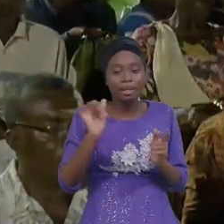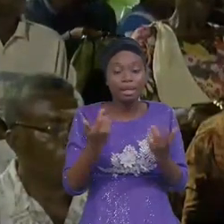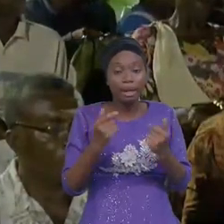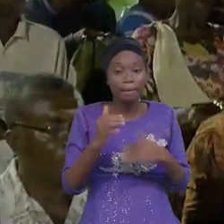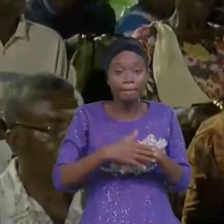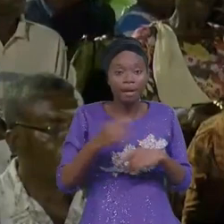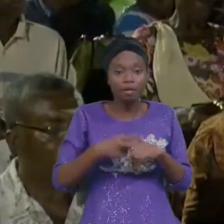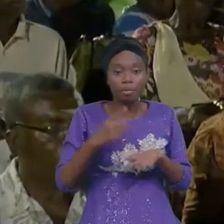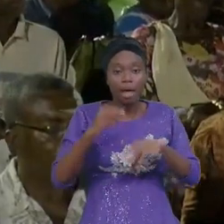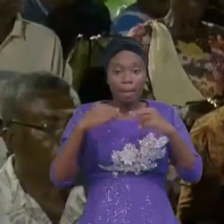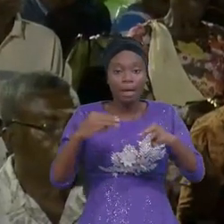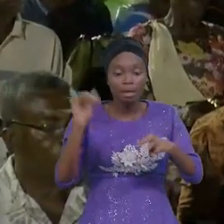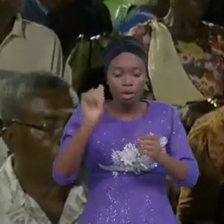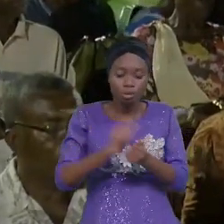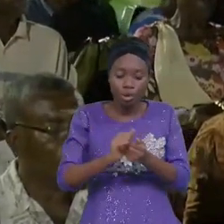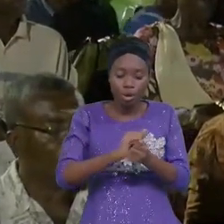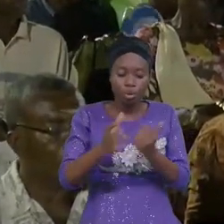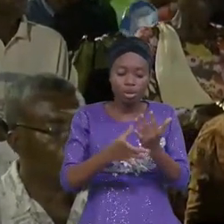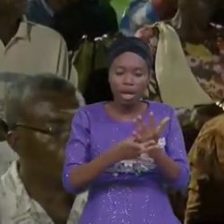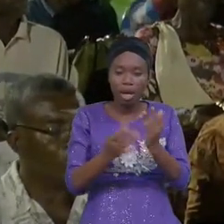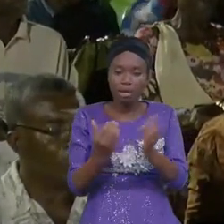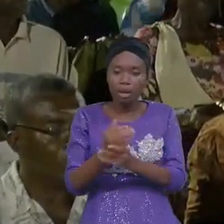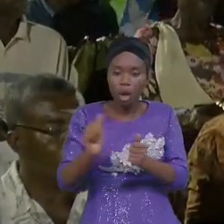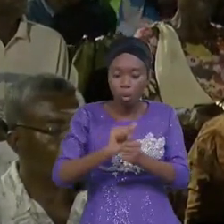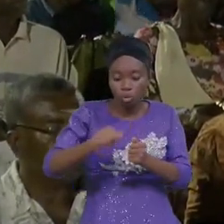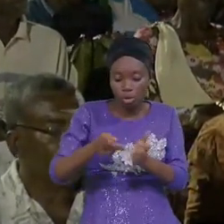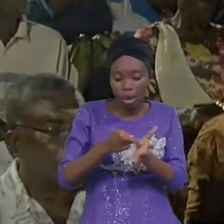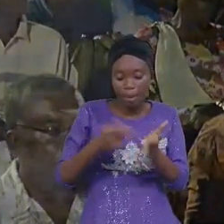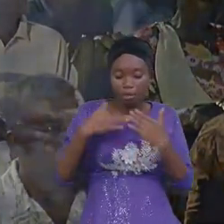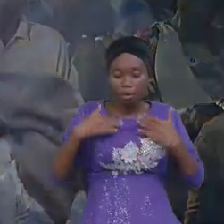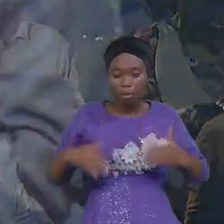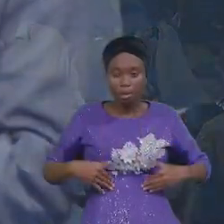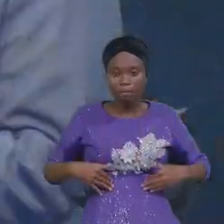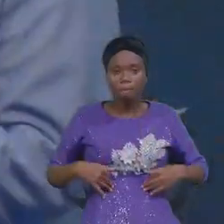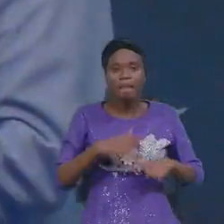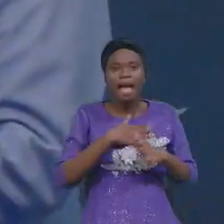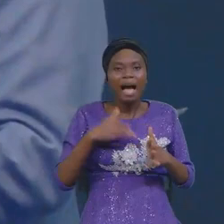their hands and they'll wash other parts of the body. And they thought that